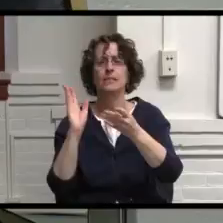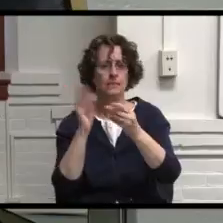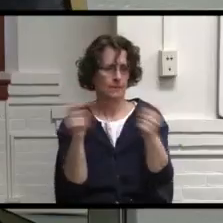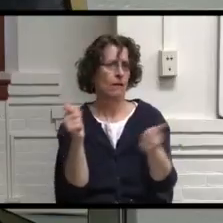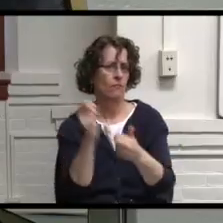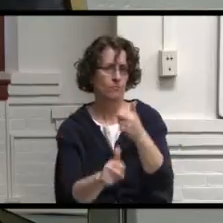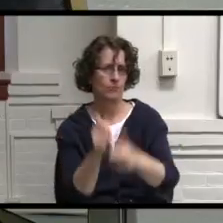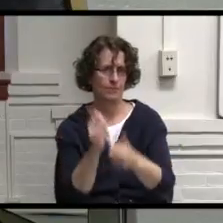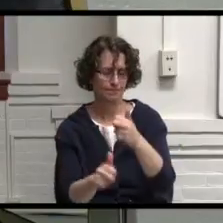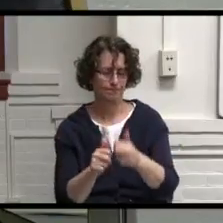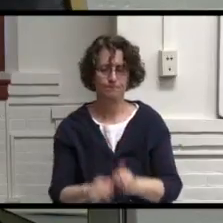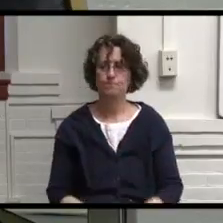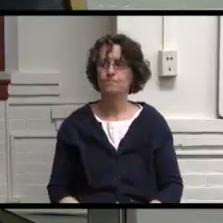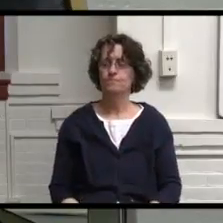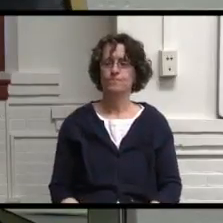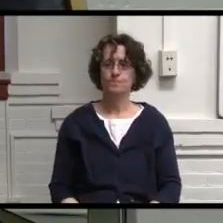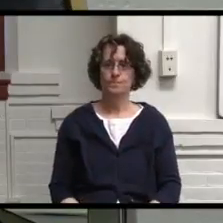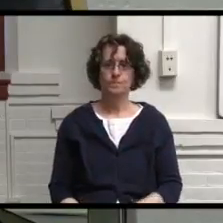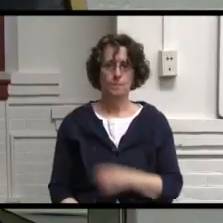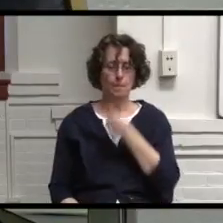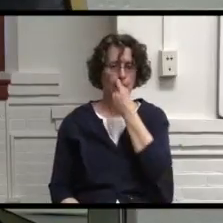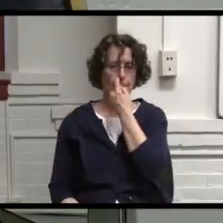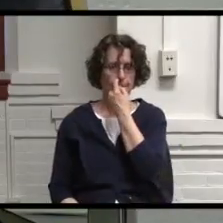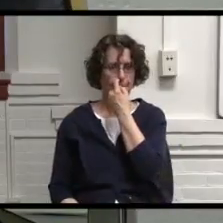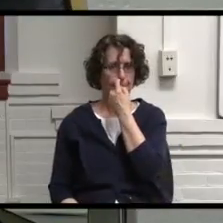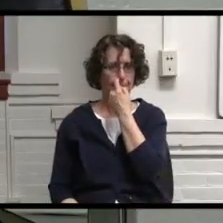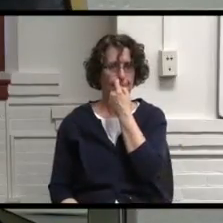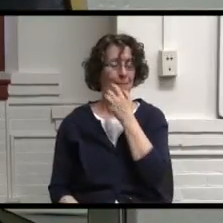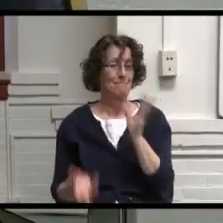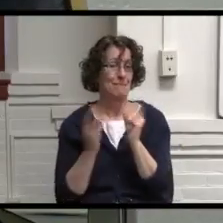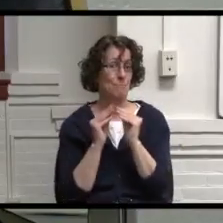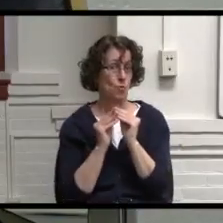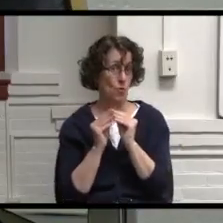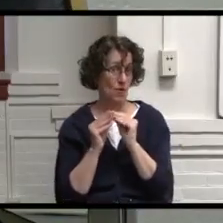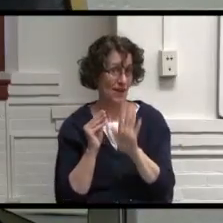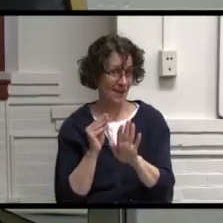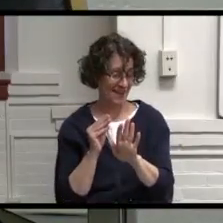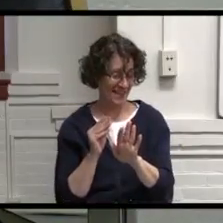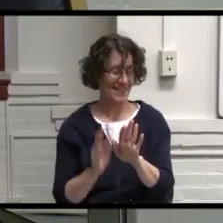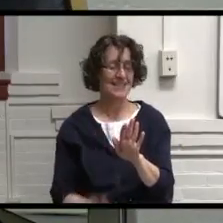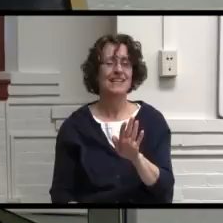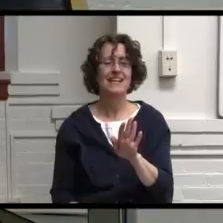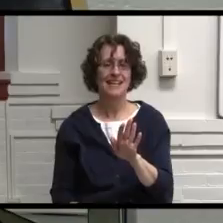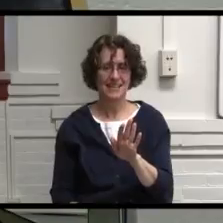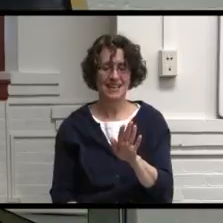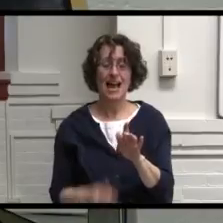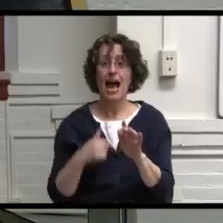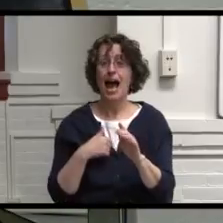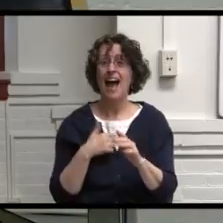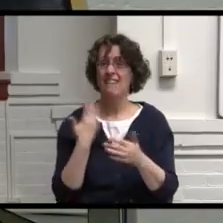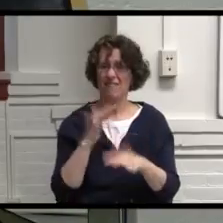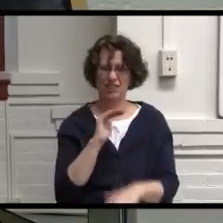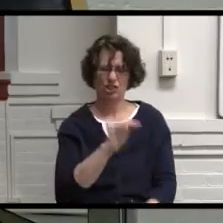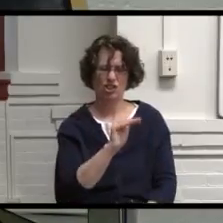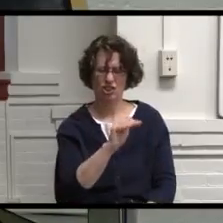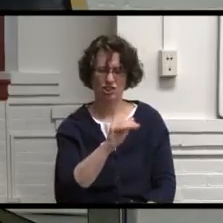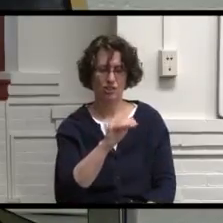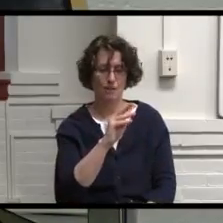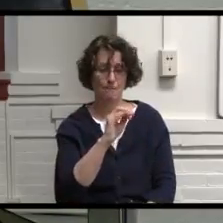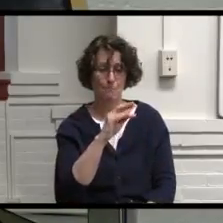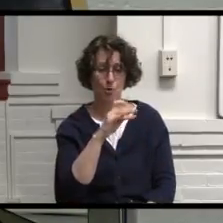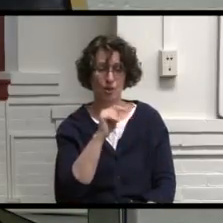that. But one step further, I have asked Margaret if she would consider bringing her